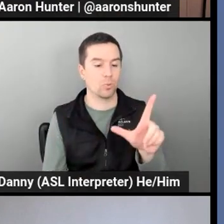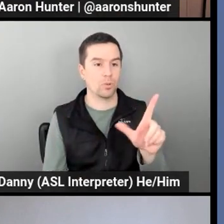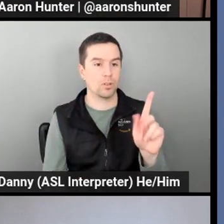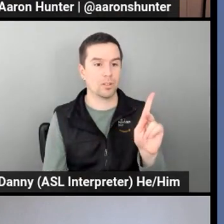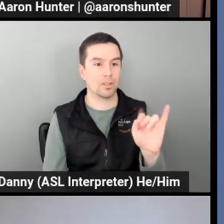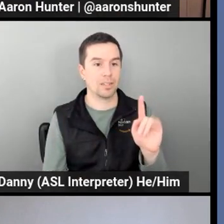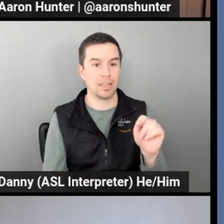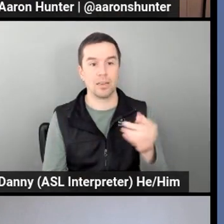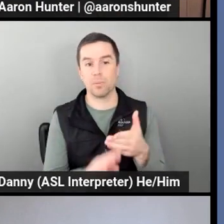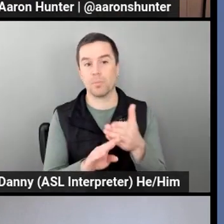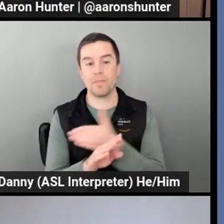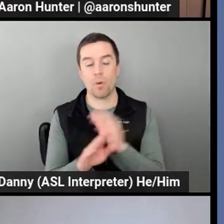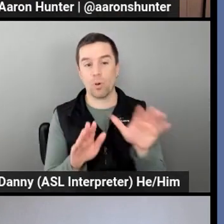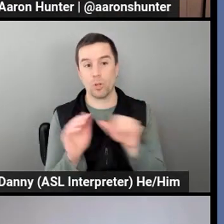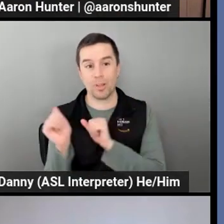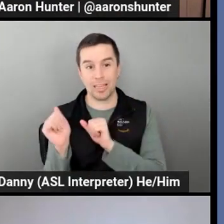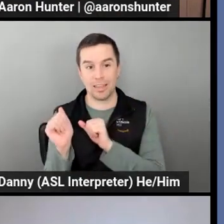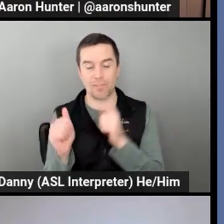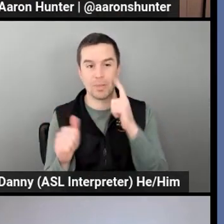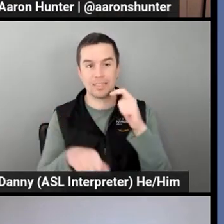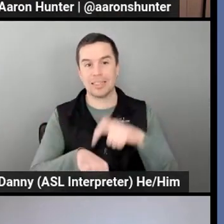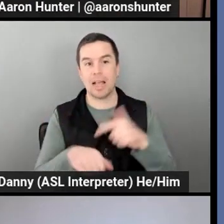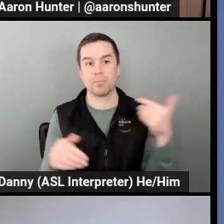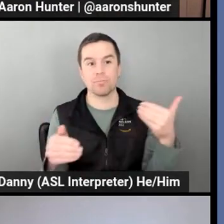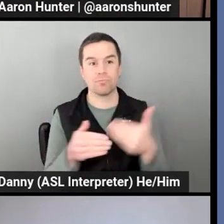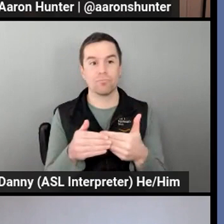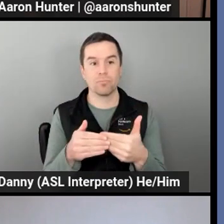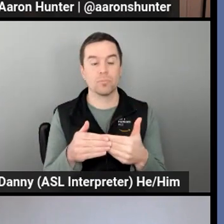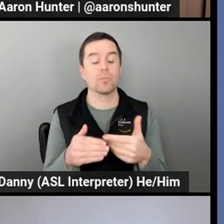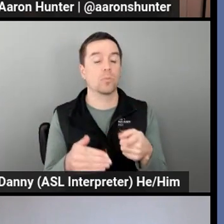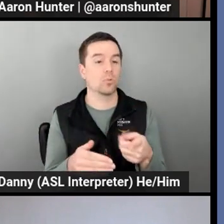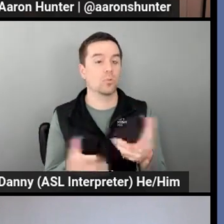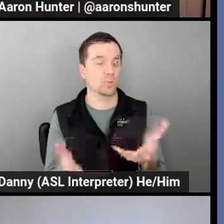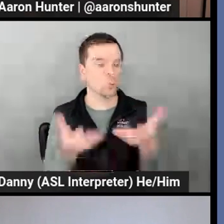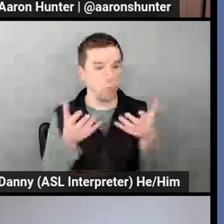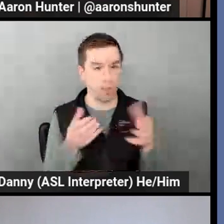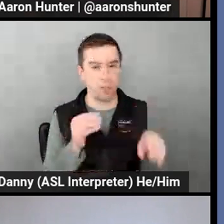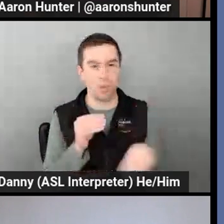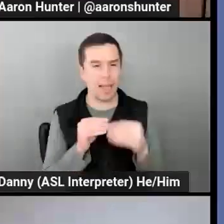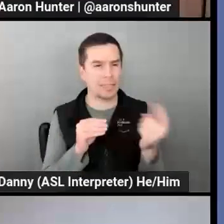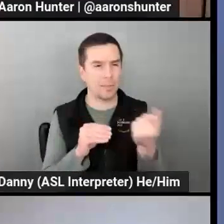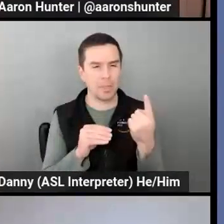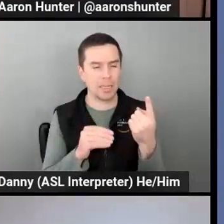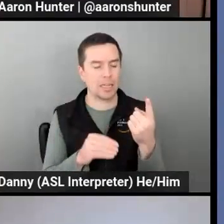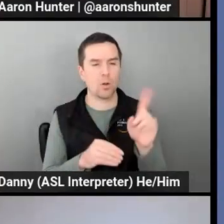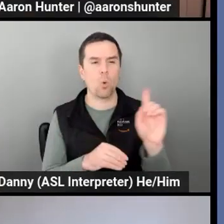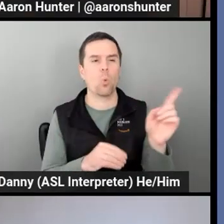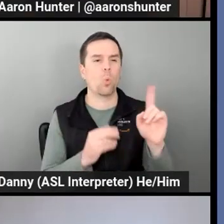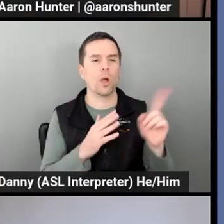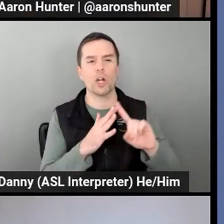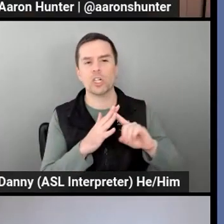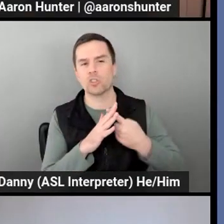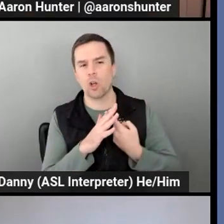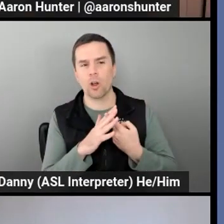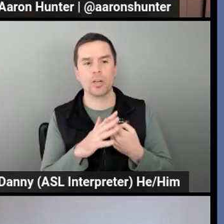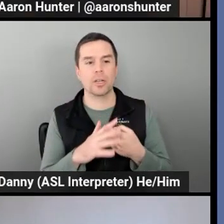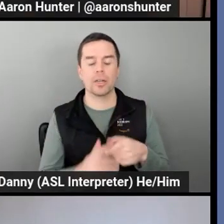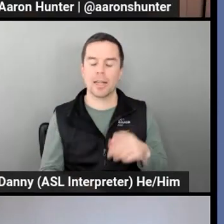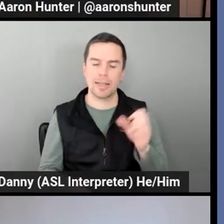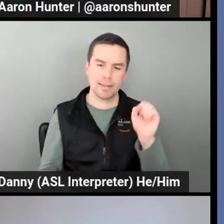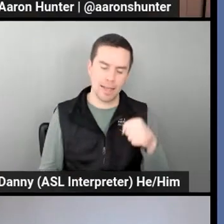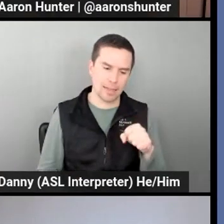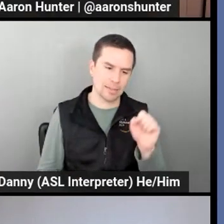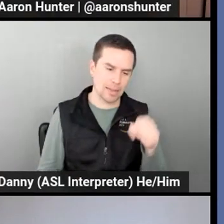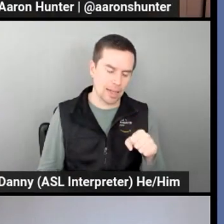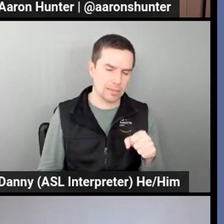Before we leave you, because we're getting close to time, is there anything you want to say to the viewers about where to go to get started, or discuss .NET